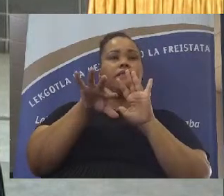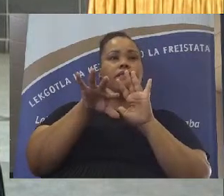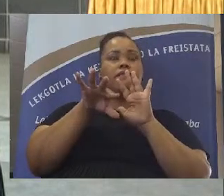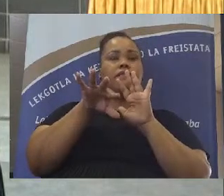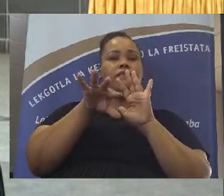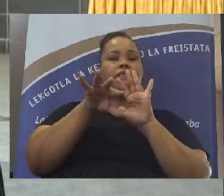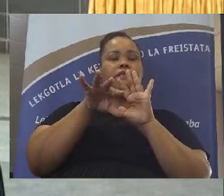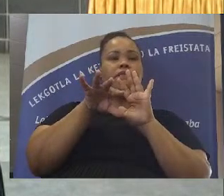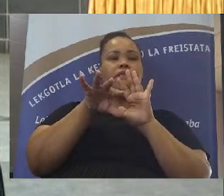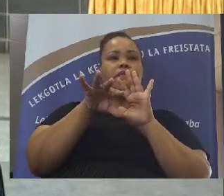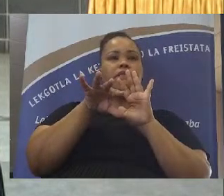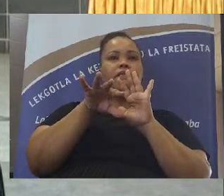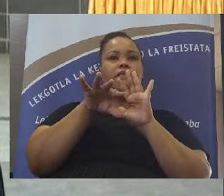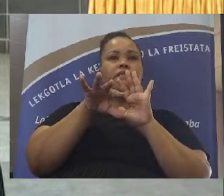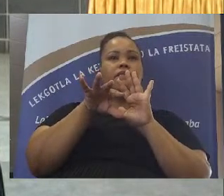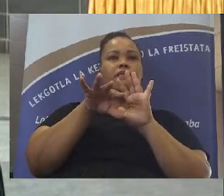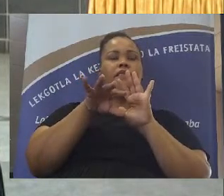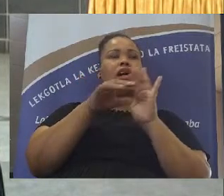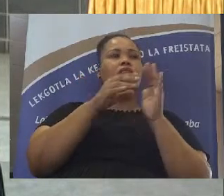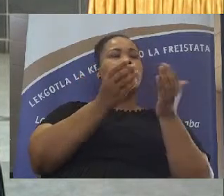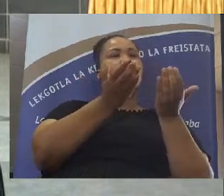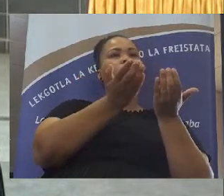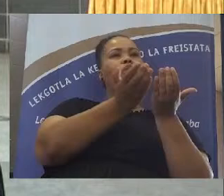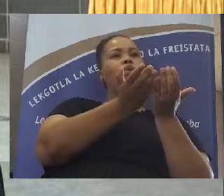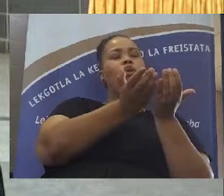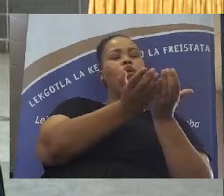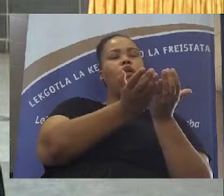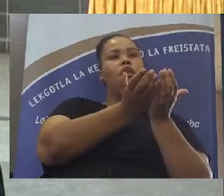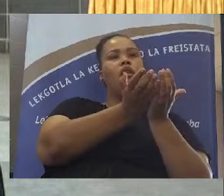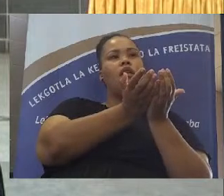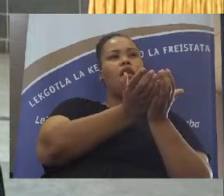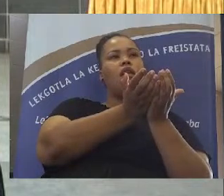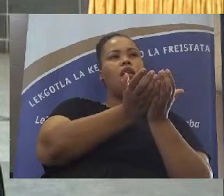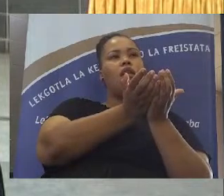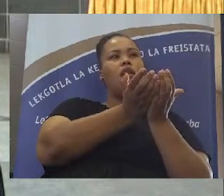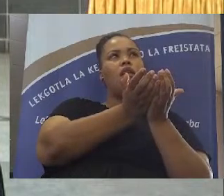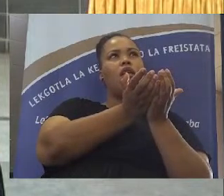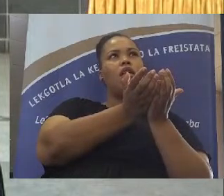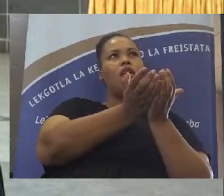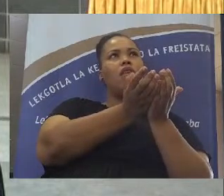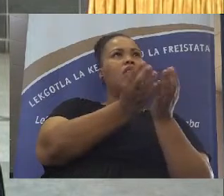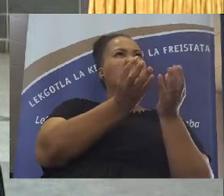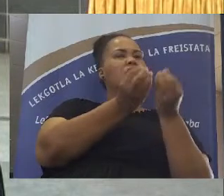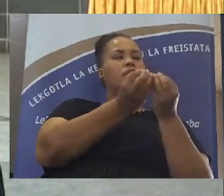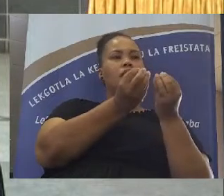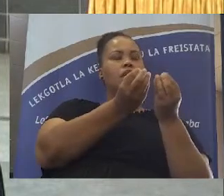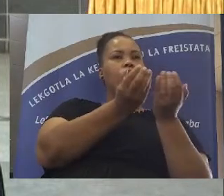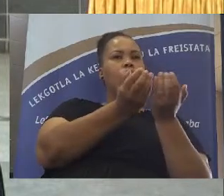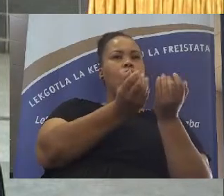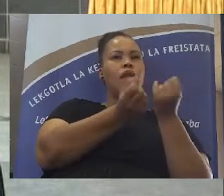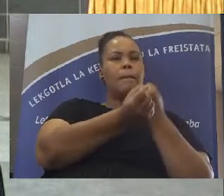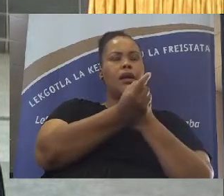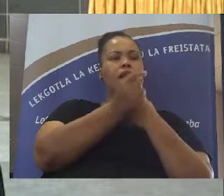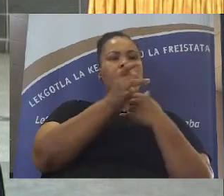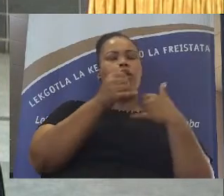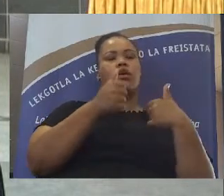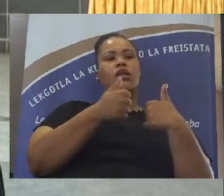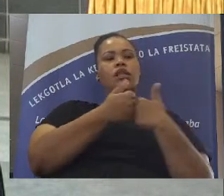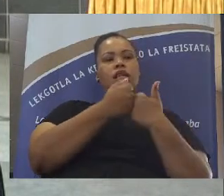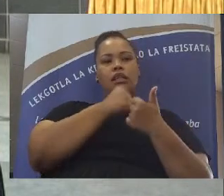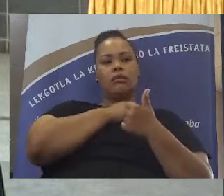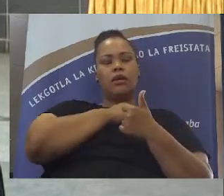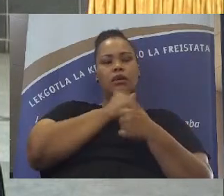van jullie school van wat we gaan doen worden also. Nou, mijn challenge met die advert